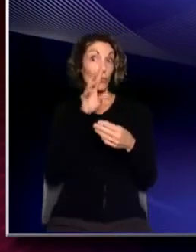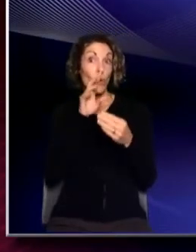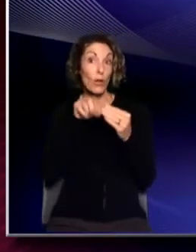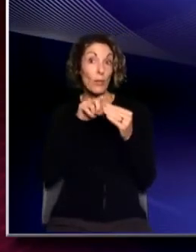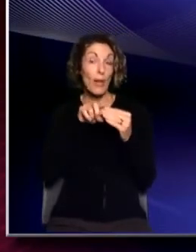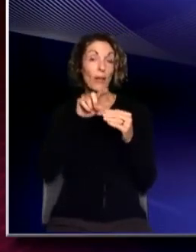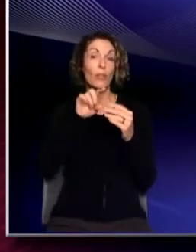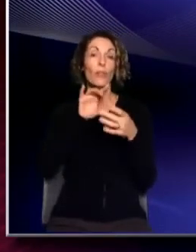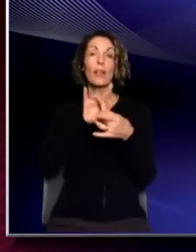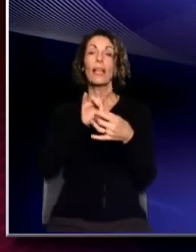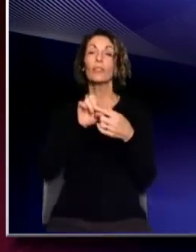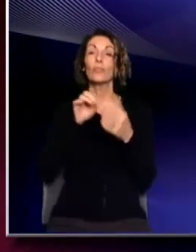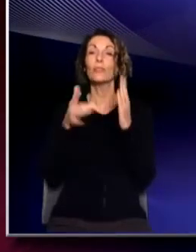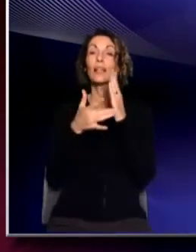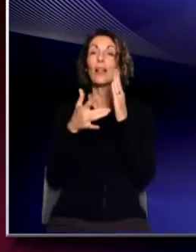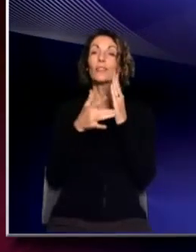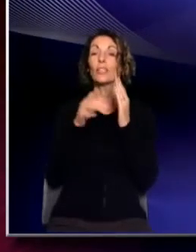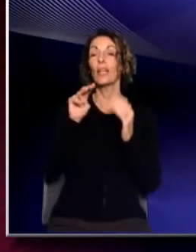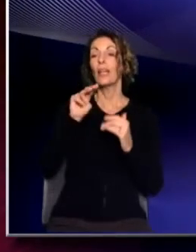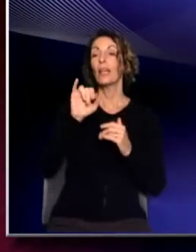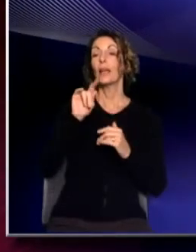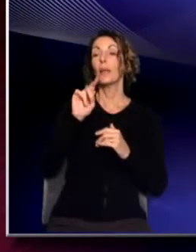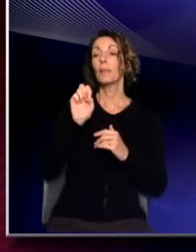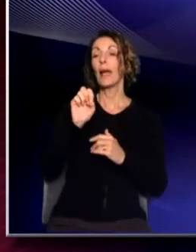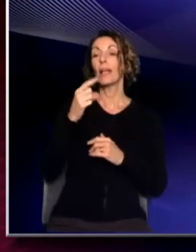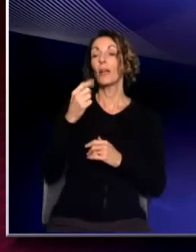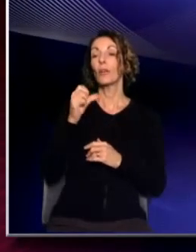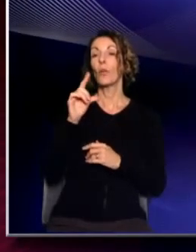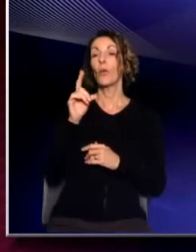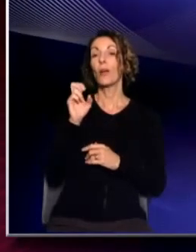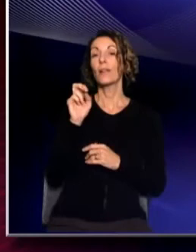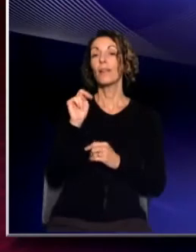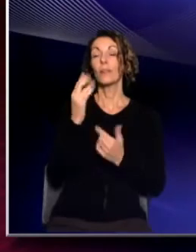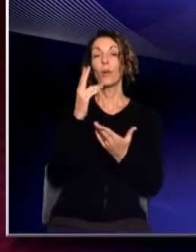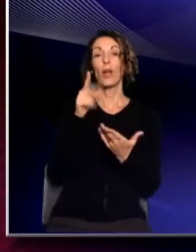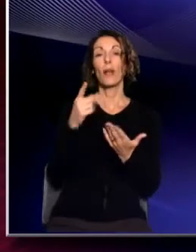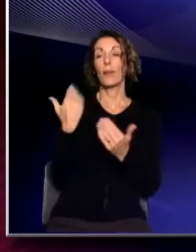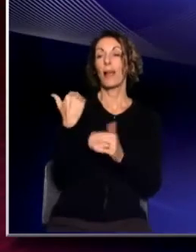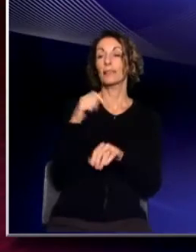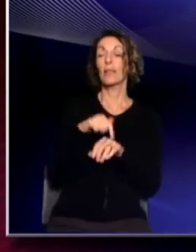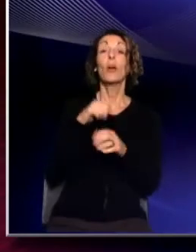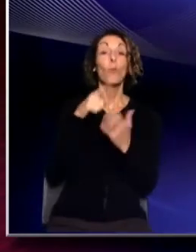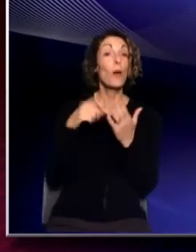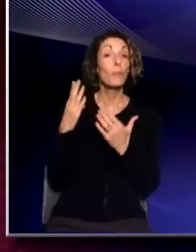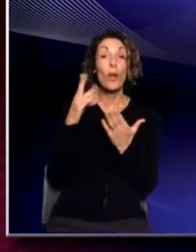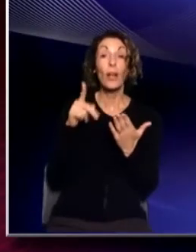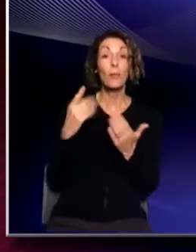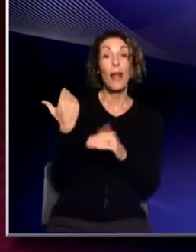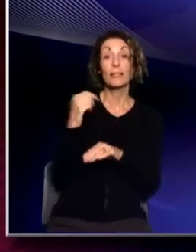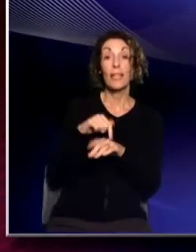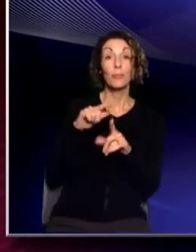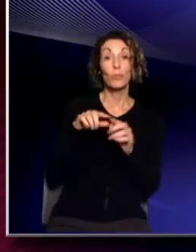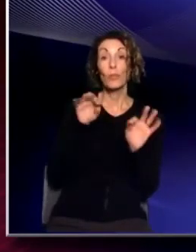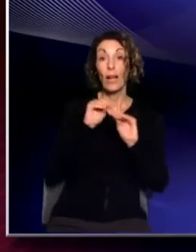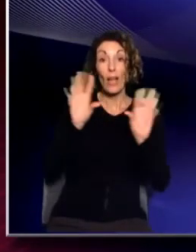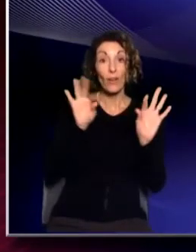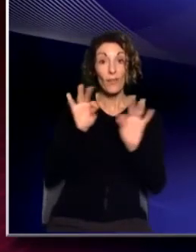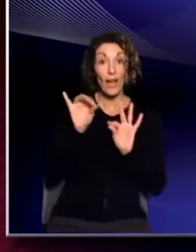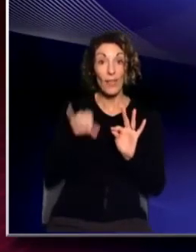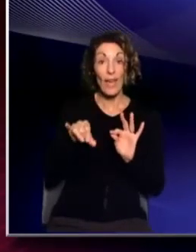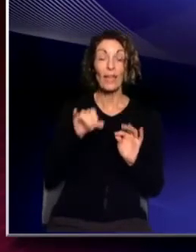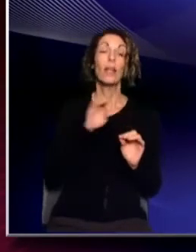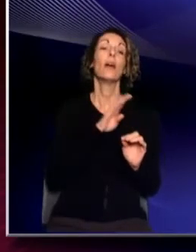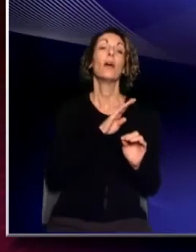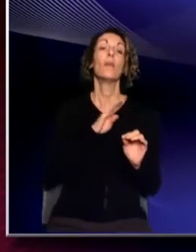know, Mike Gordon brought up last time is, you know, what was brought up last time to clarify was Board President Sims